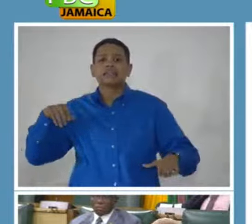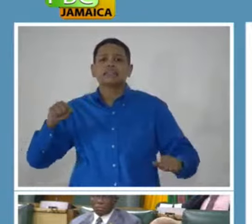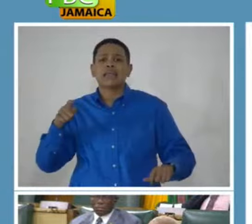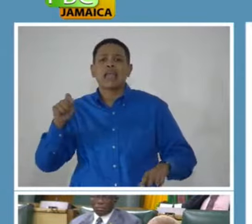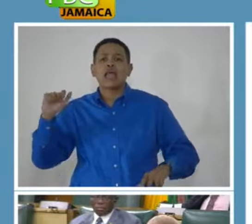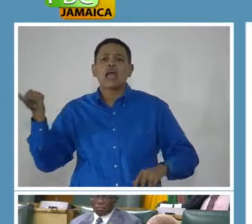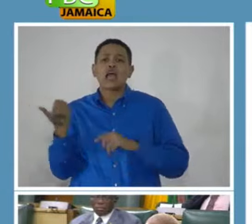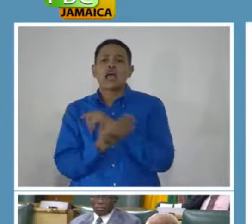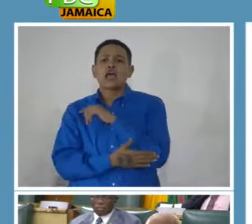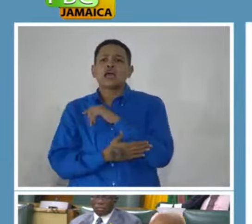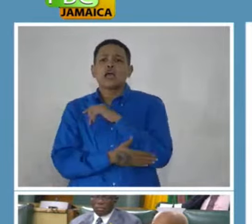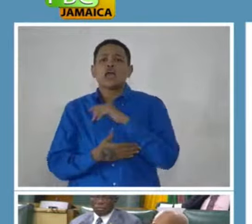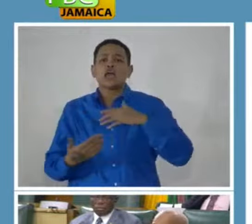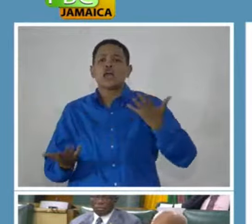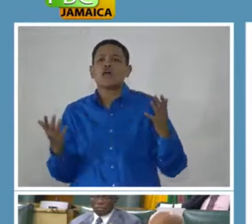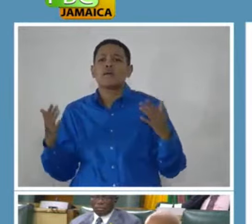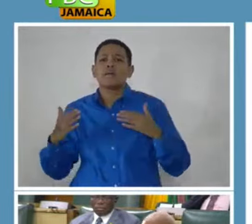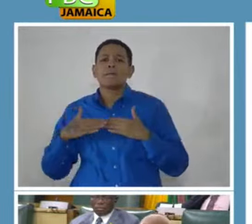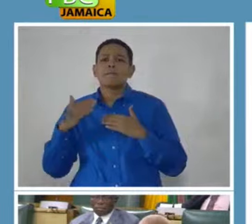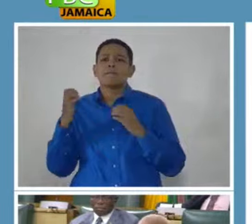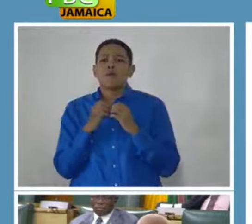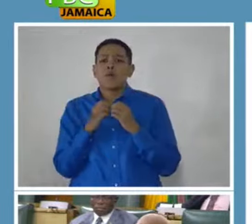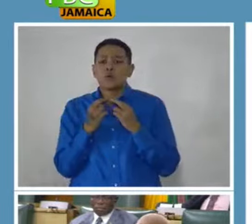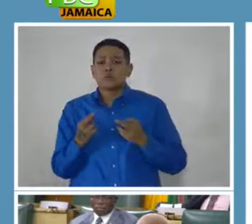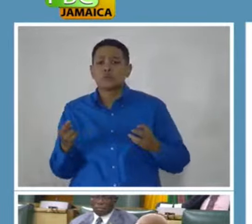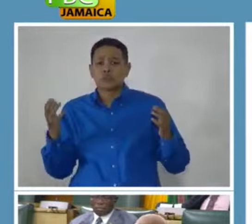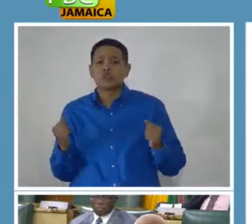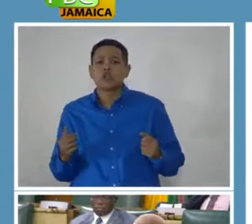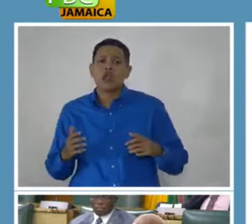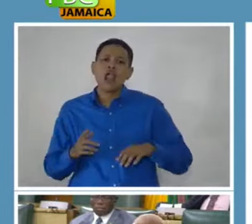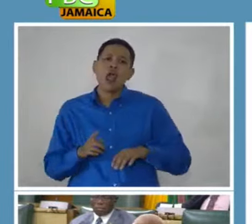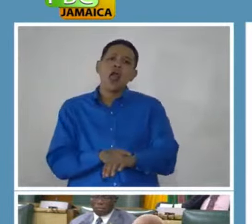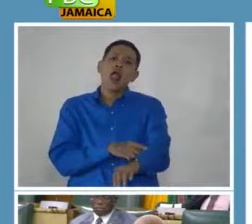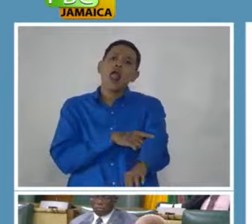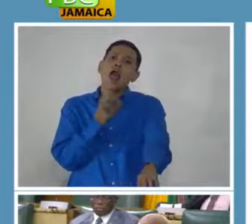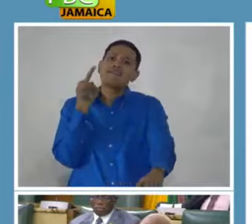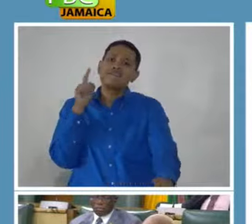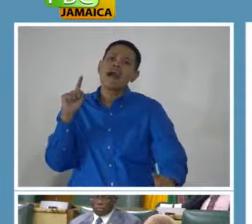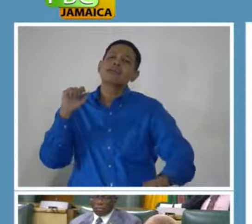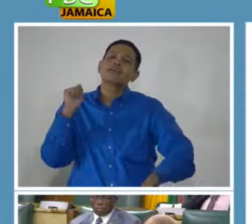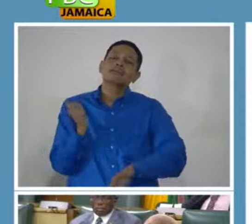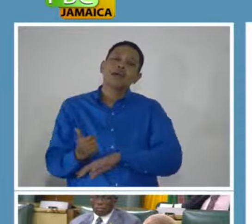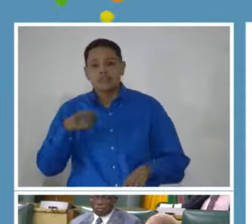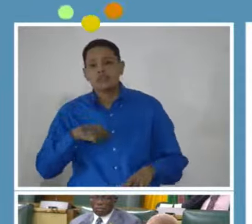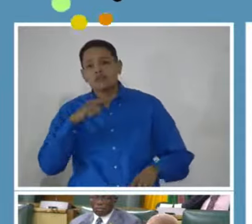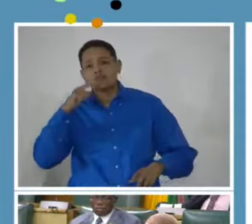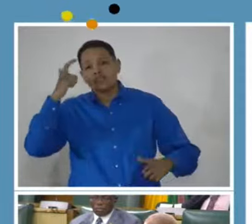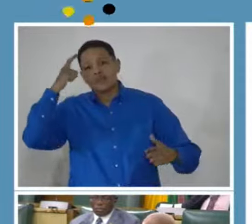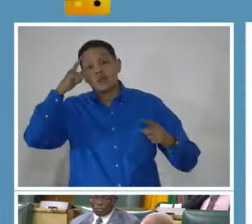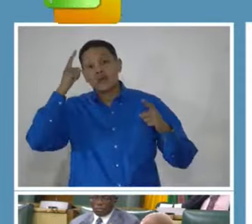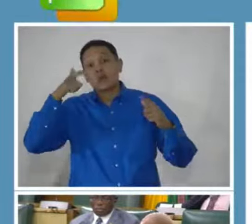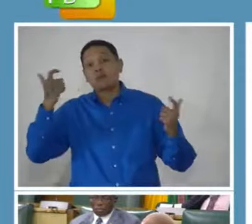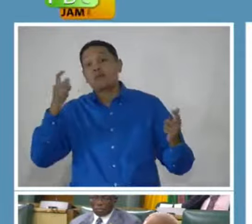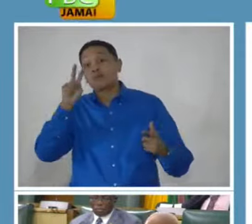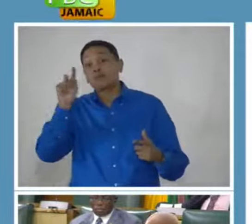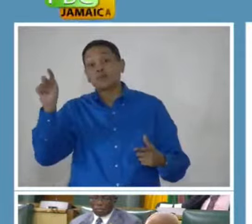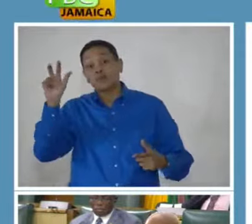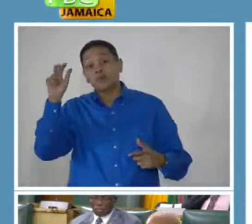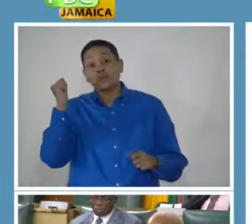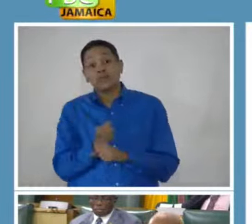other countries with more resources a lot longer to roll out. So we are in our 2 to 3